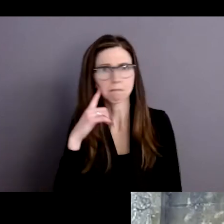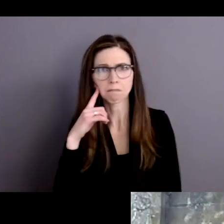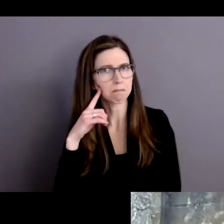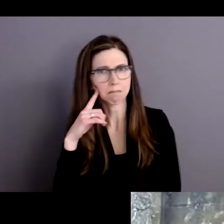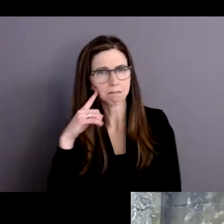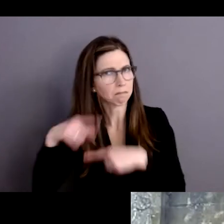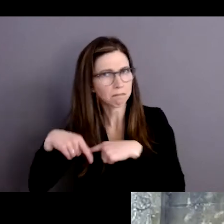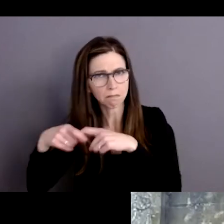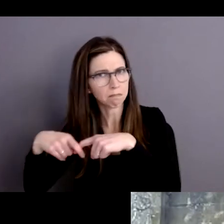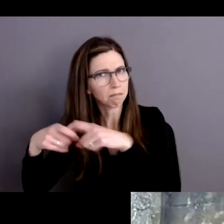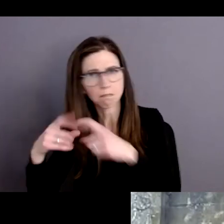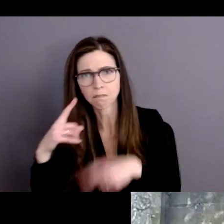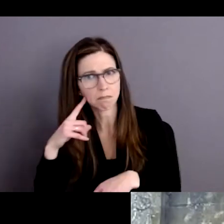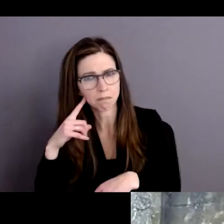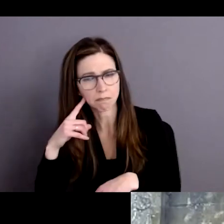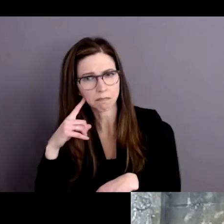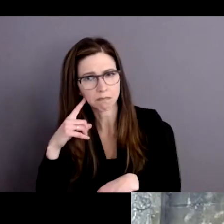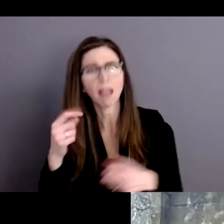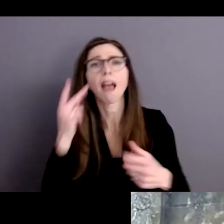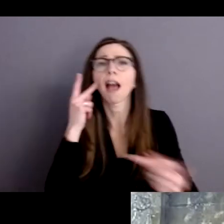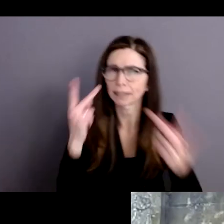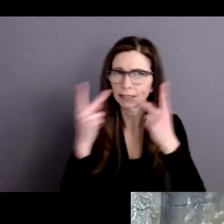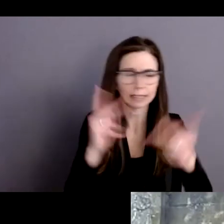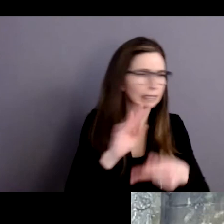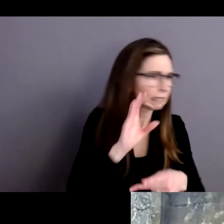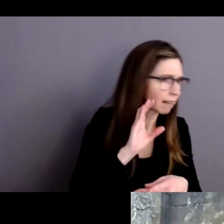Vast plains and cousins in cages.